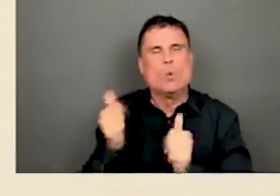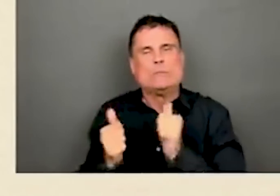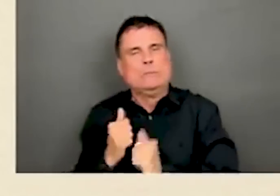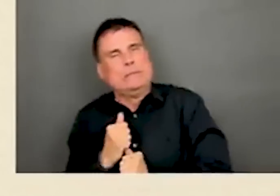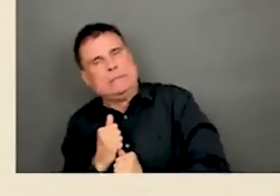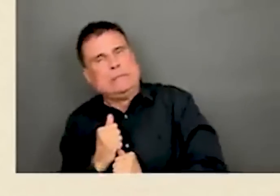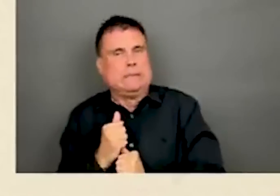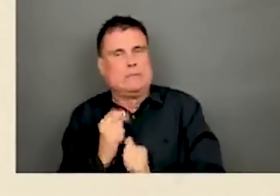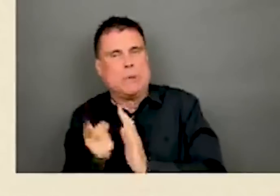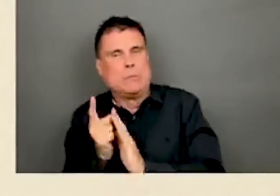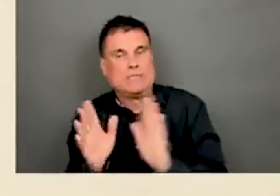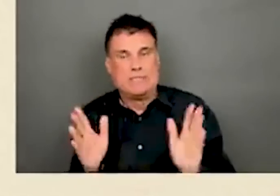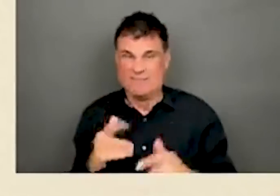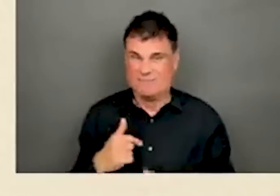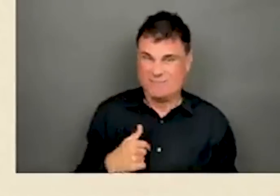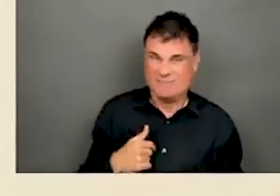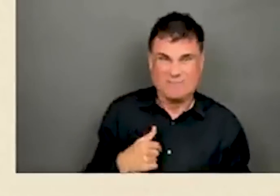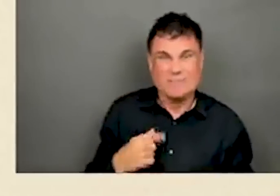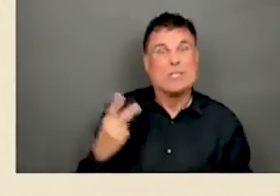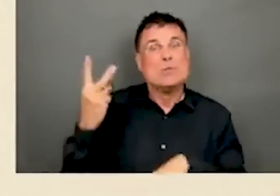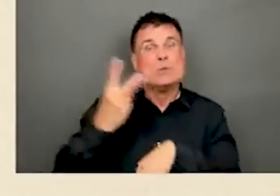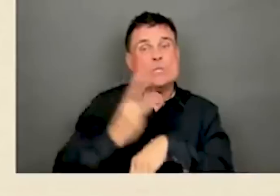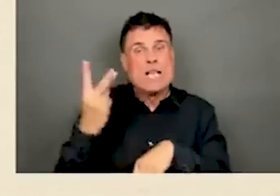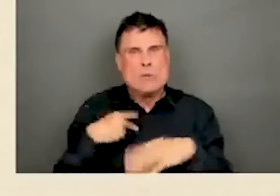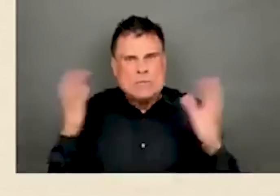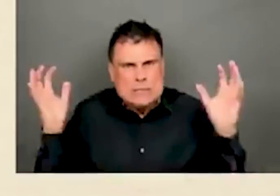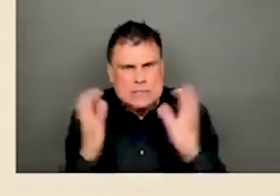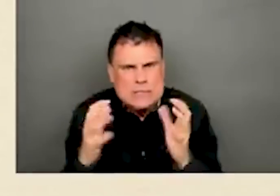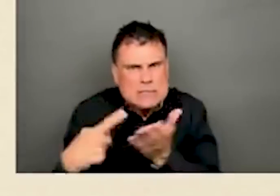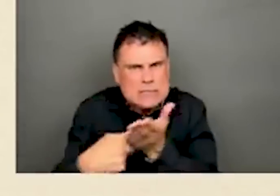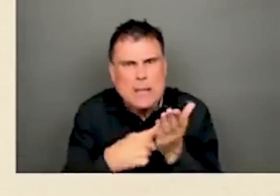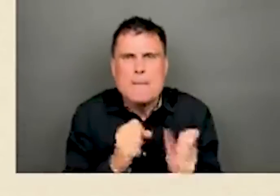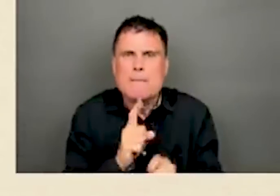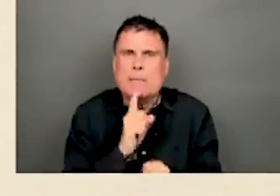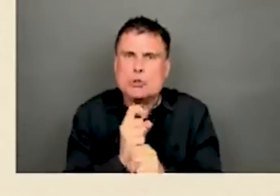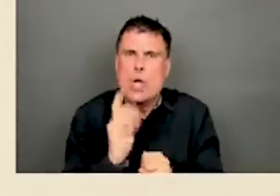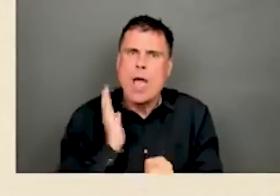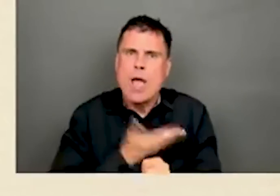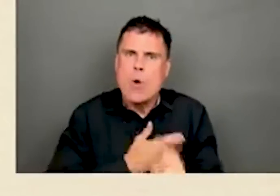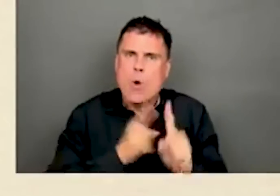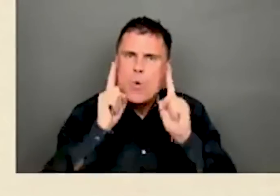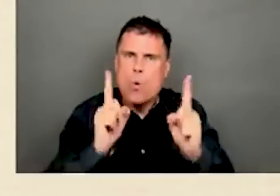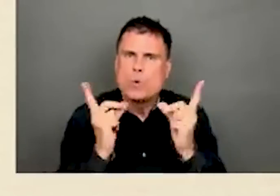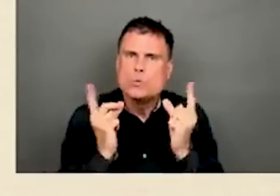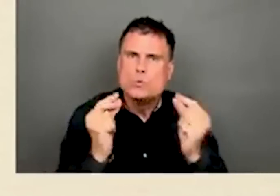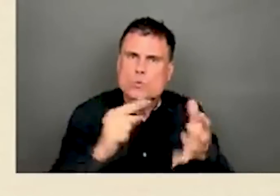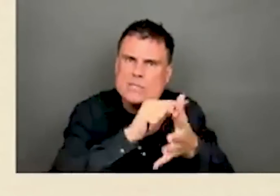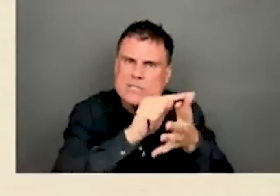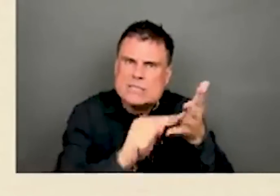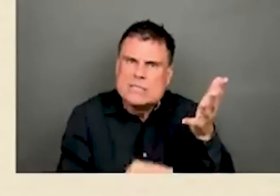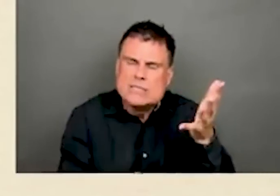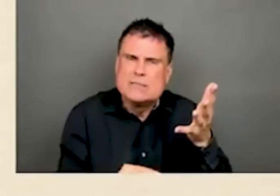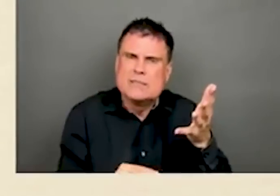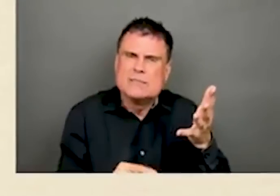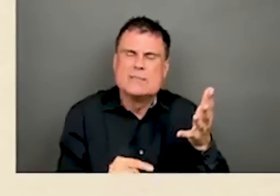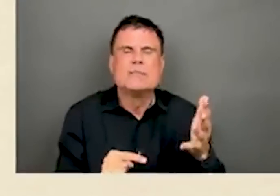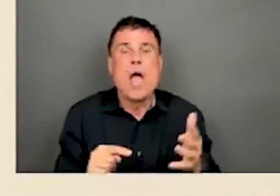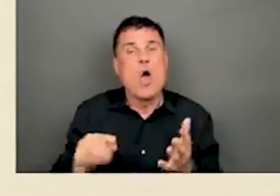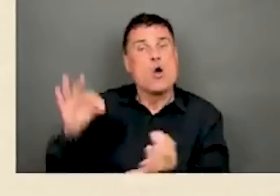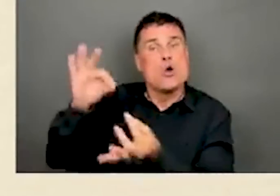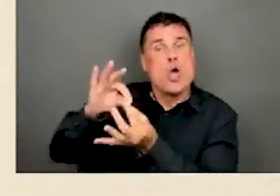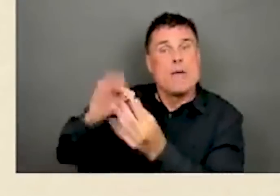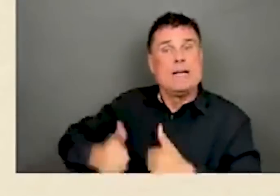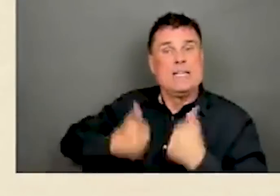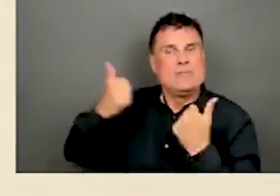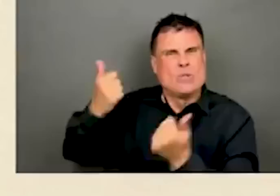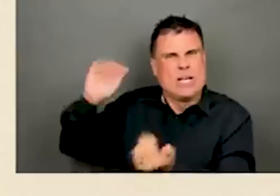got a basket of initiatives to help with affordability, continue to try and address the challenges that are before us.